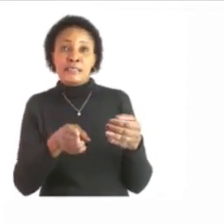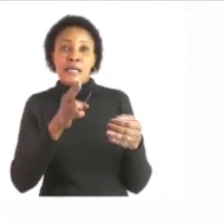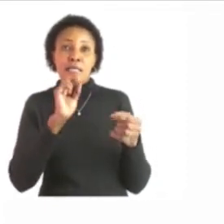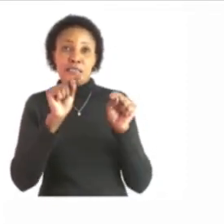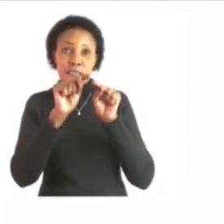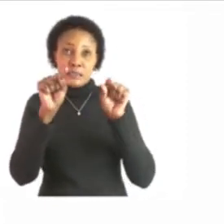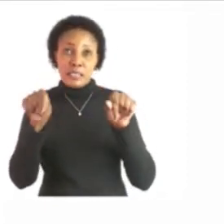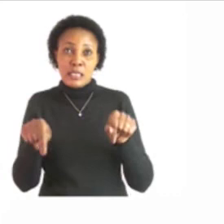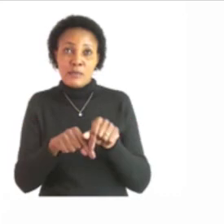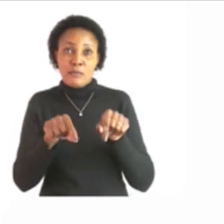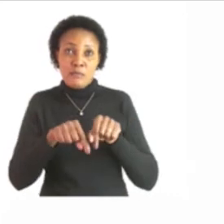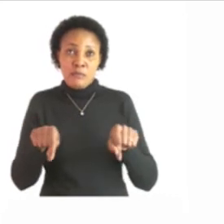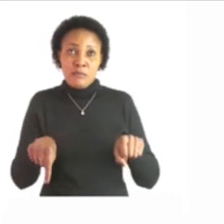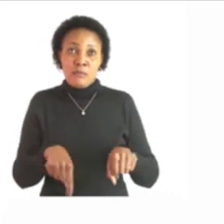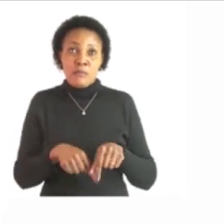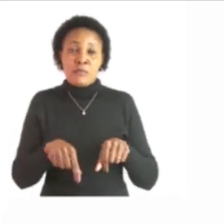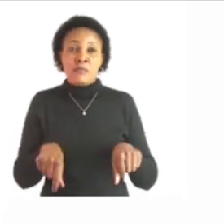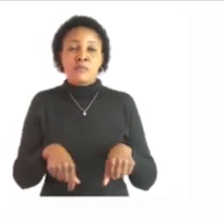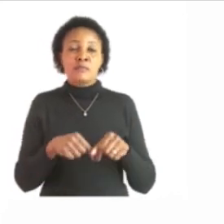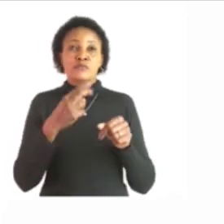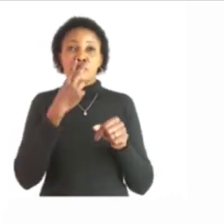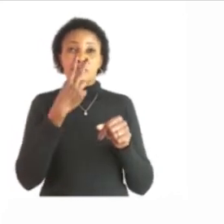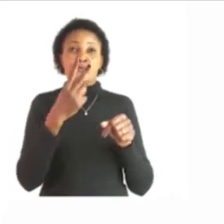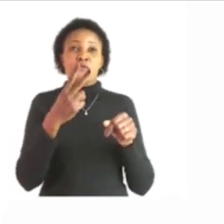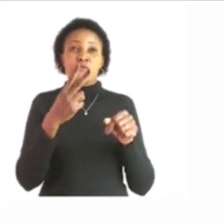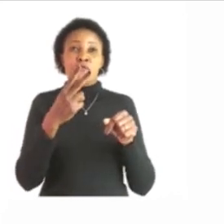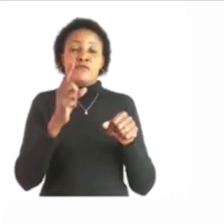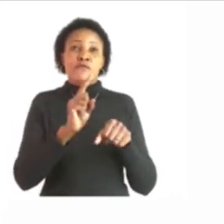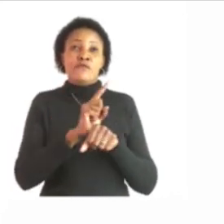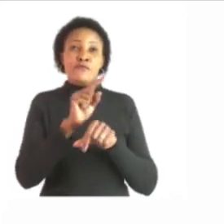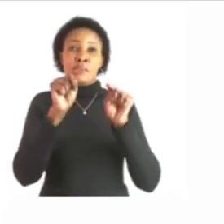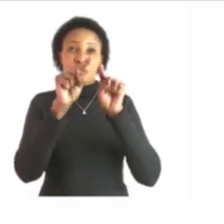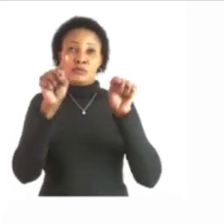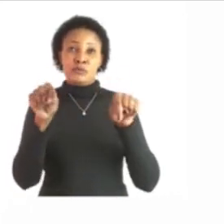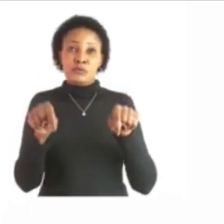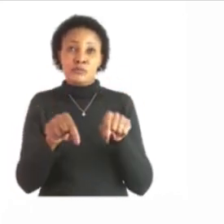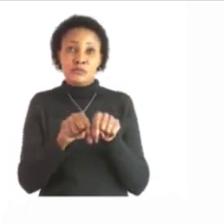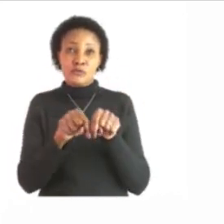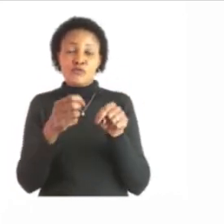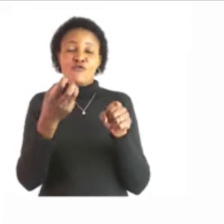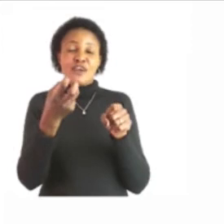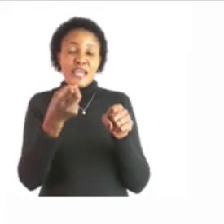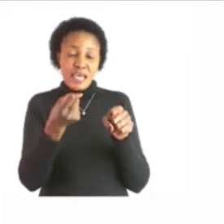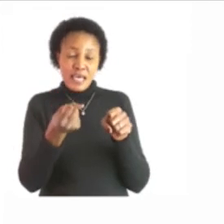boxes. You will see in the first block that we have taxis,